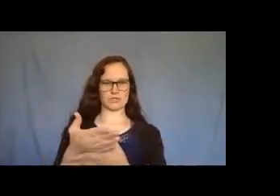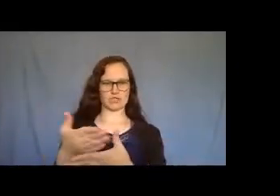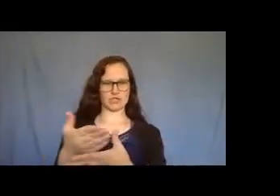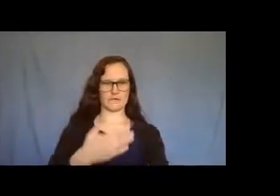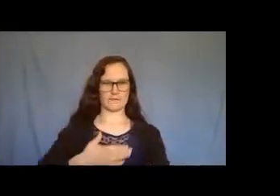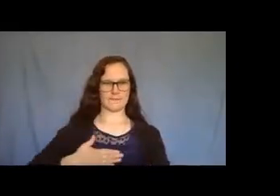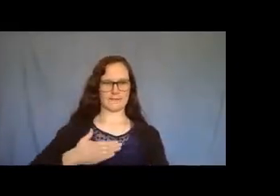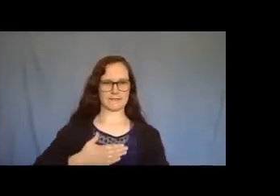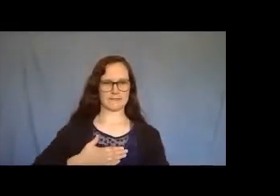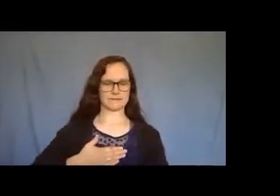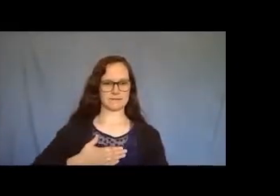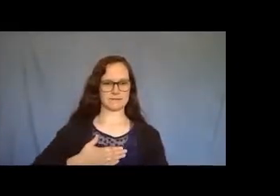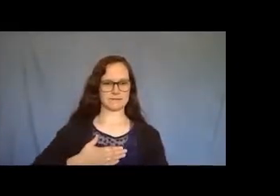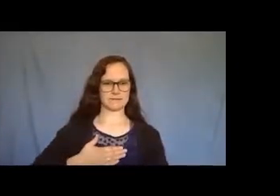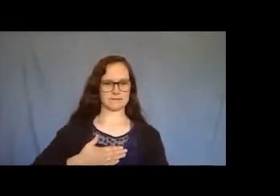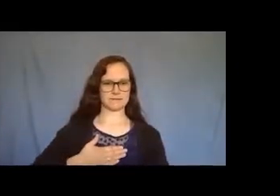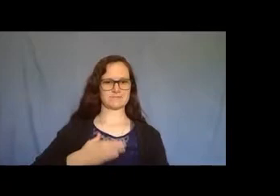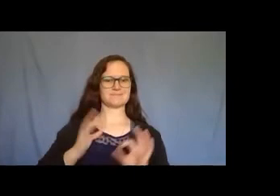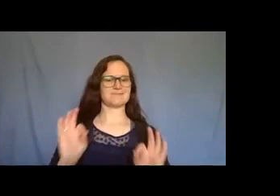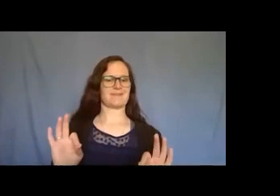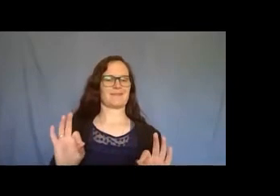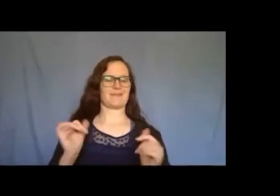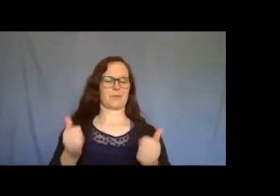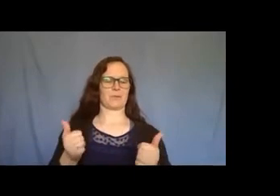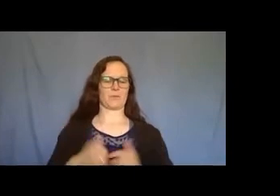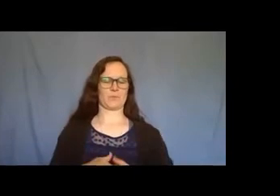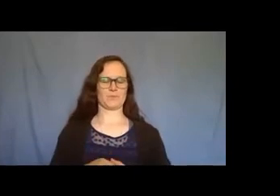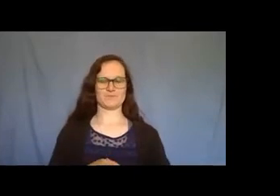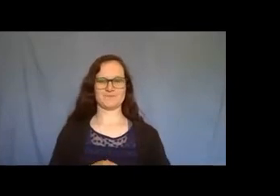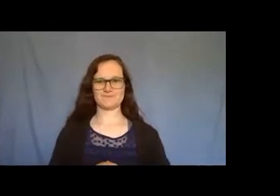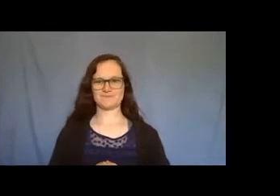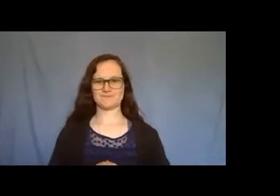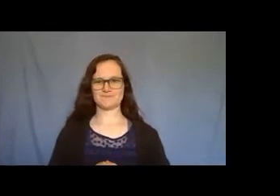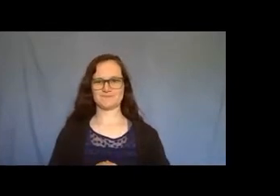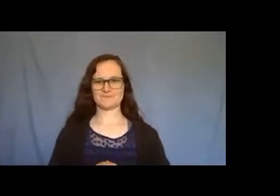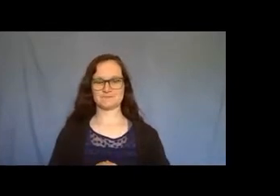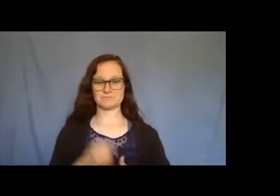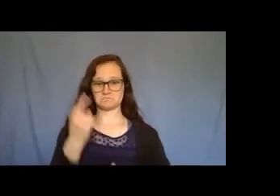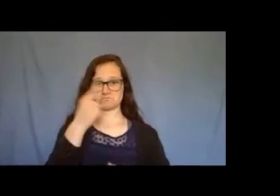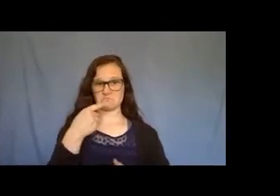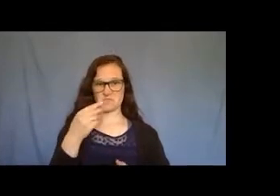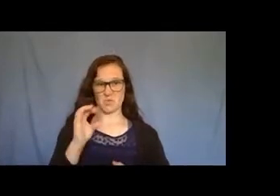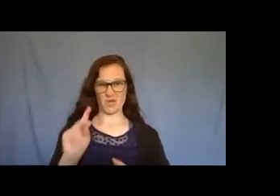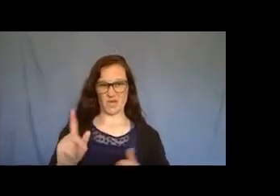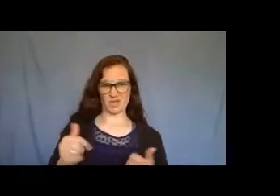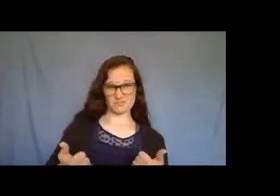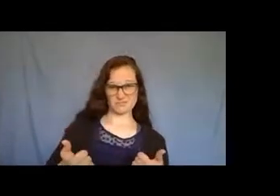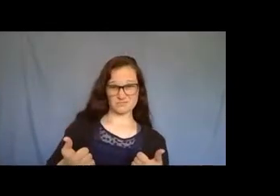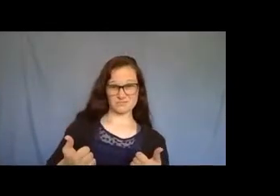And here we go. How's that look?